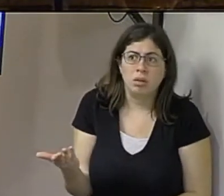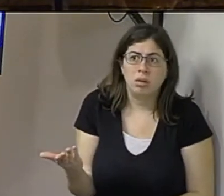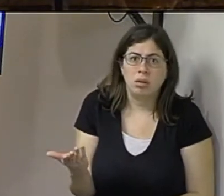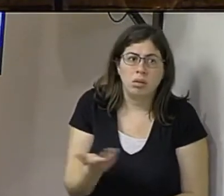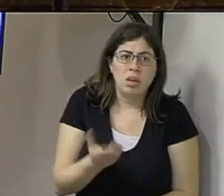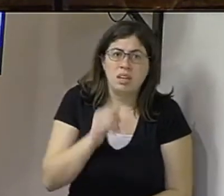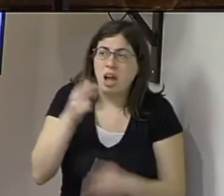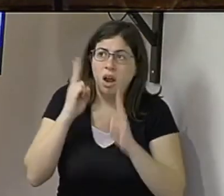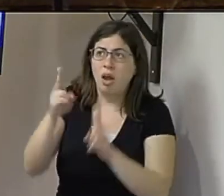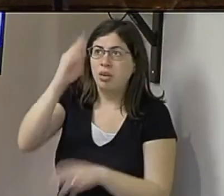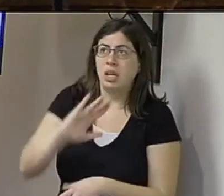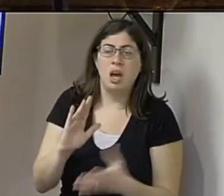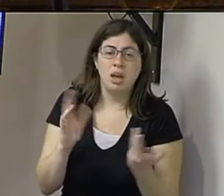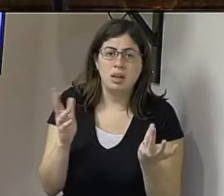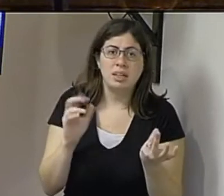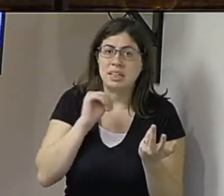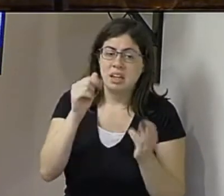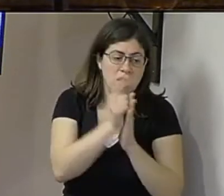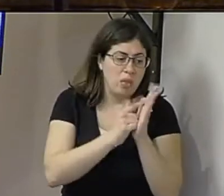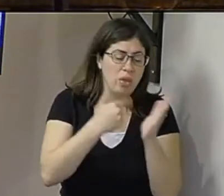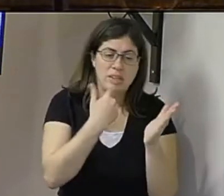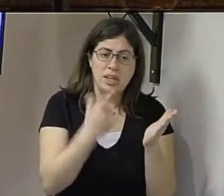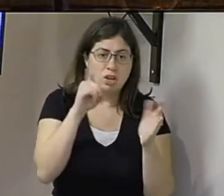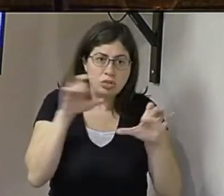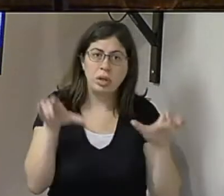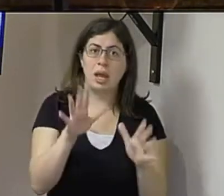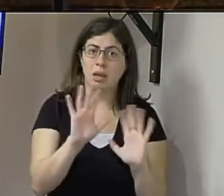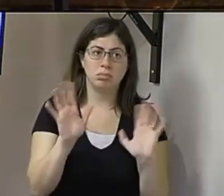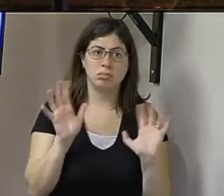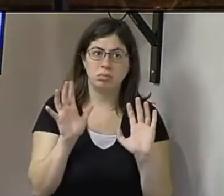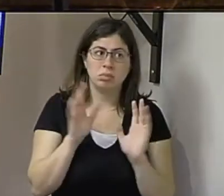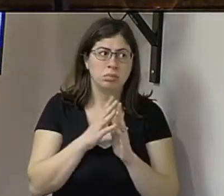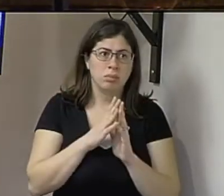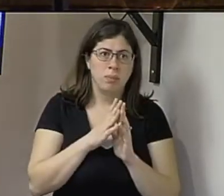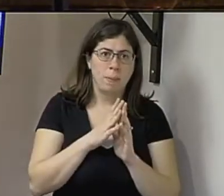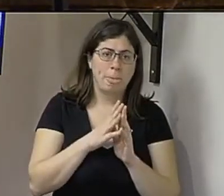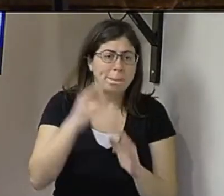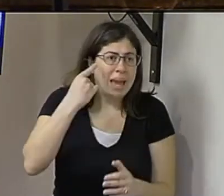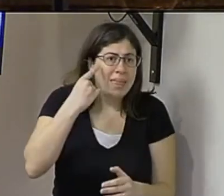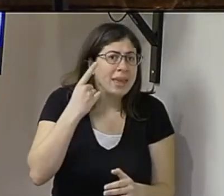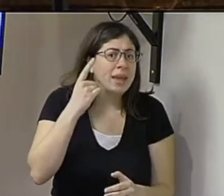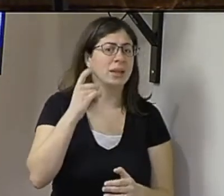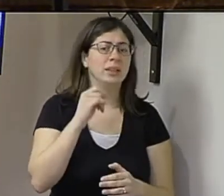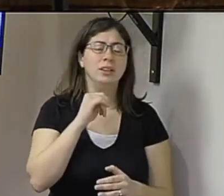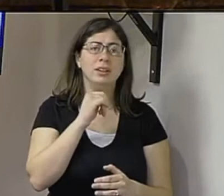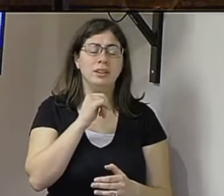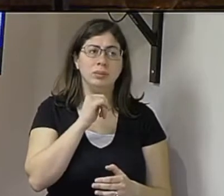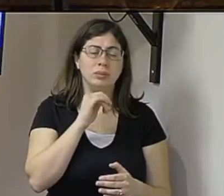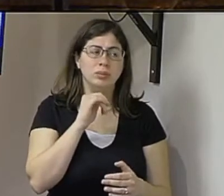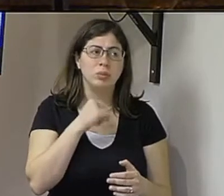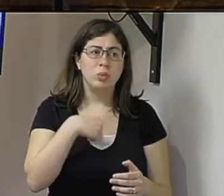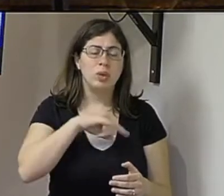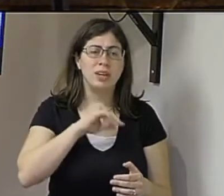not godly. It's not what, you know, the law said how Jews should act. And I don't think we're supposed to necessarily, when we read